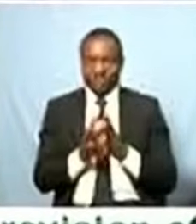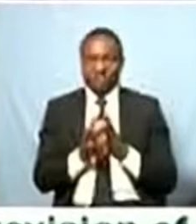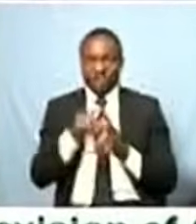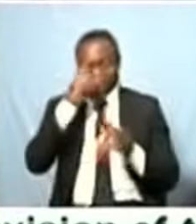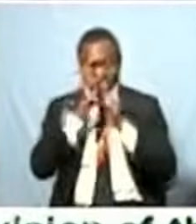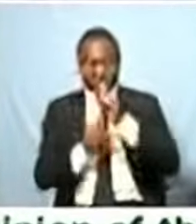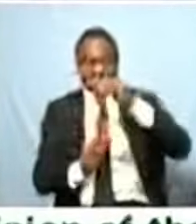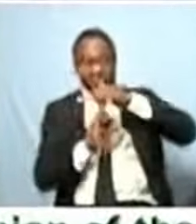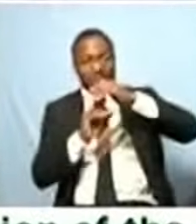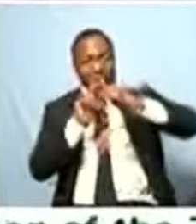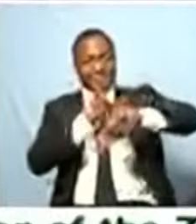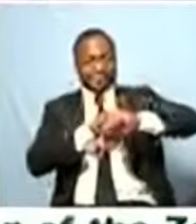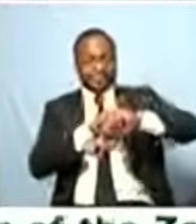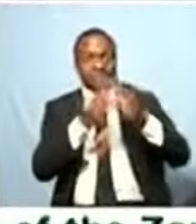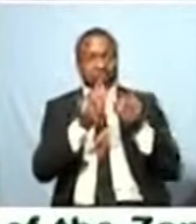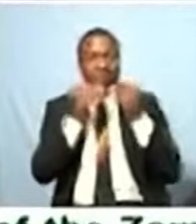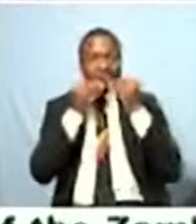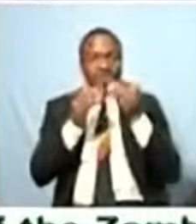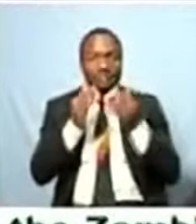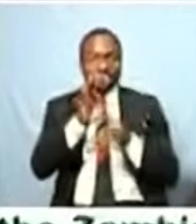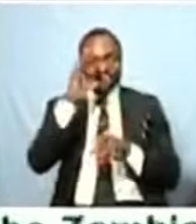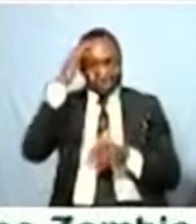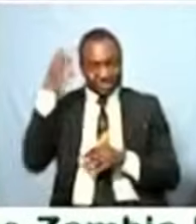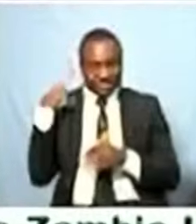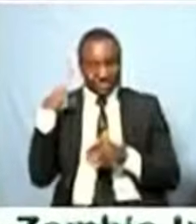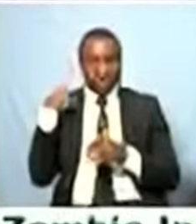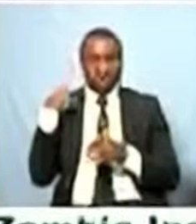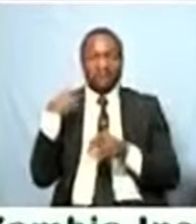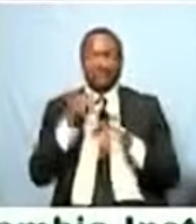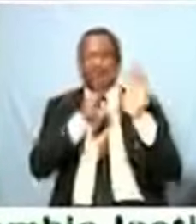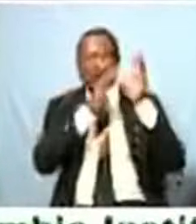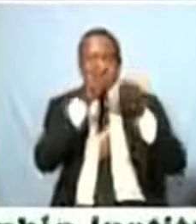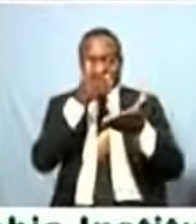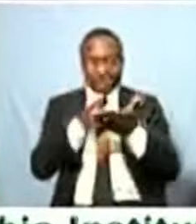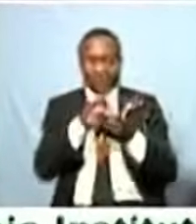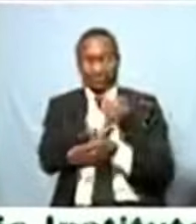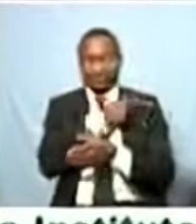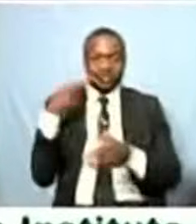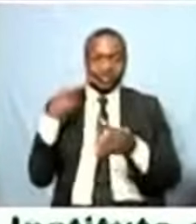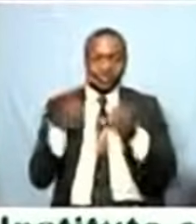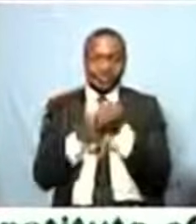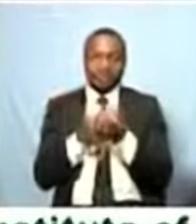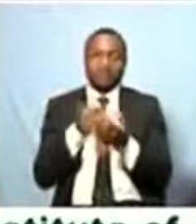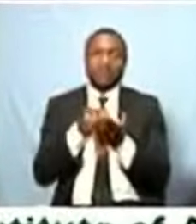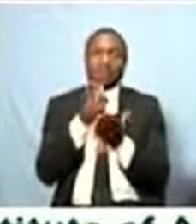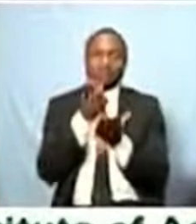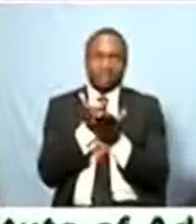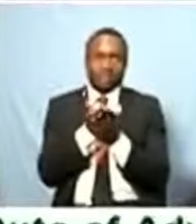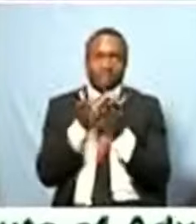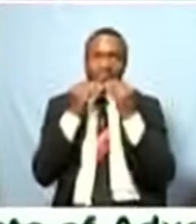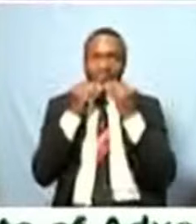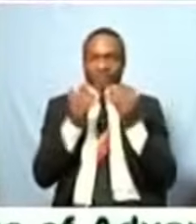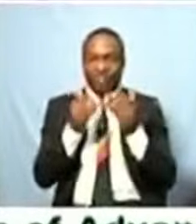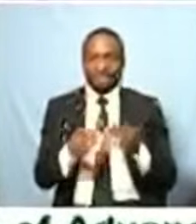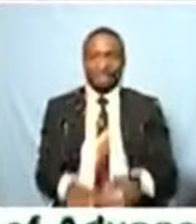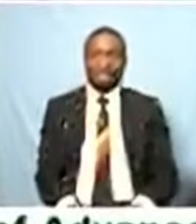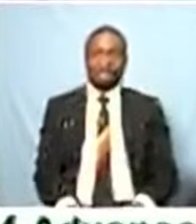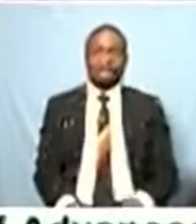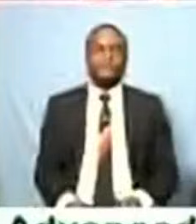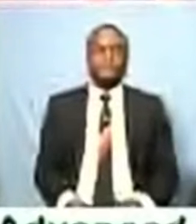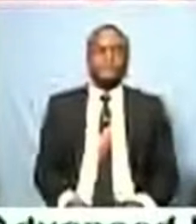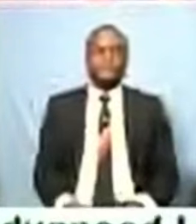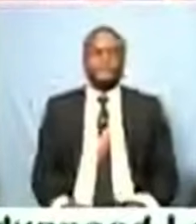to the limitation of time, I want to thank your office, and I hope that this House will support the proposal. I thank you. Thank